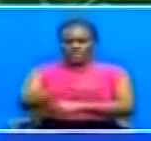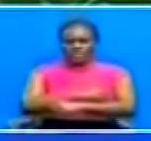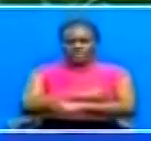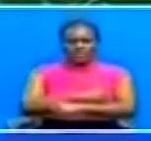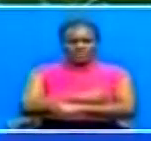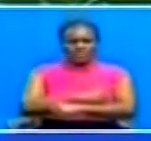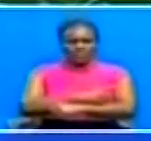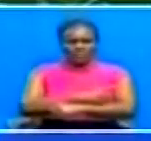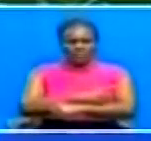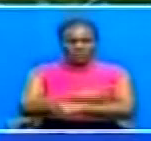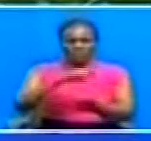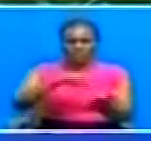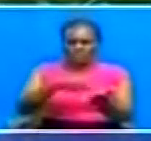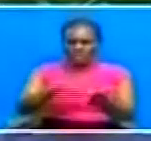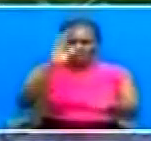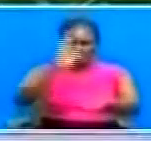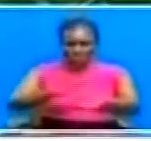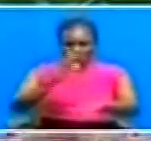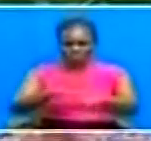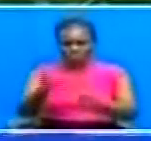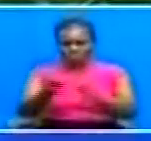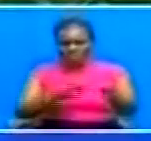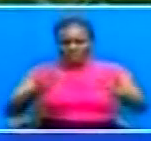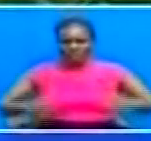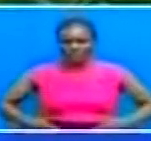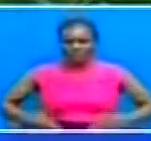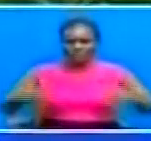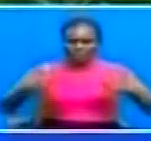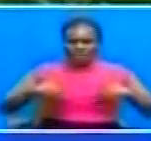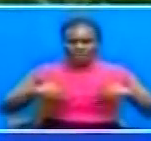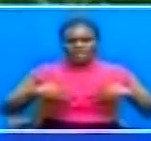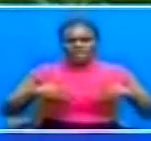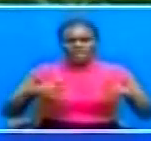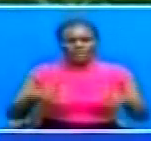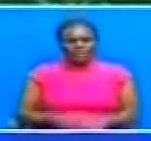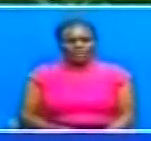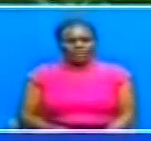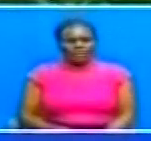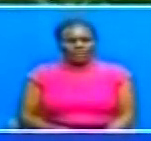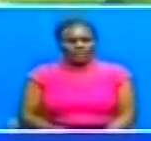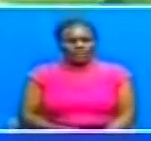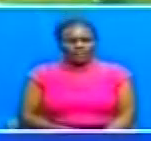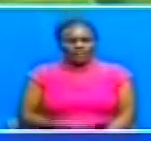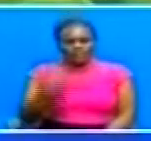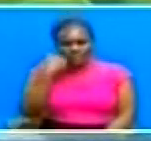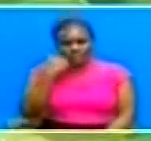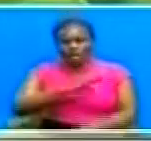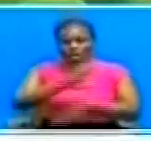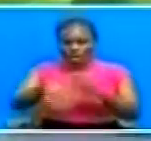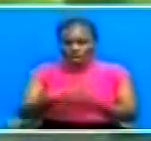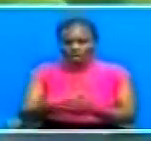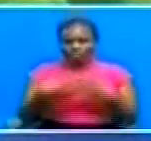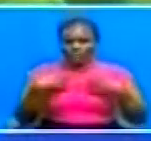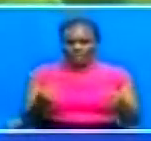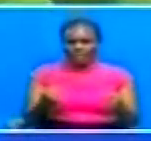inahitaji. Kwa hivyo ni mzuri kwa management ya mwili and ni curable. Every disease. However, even